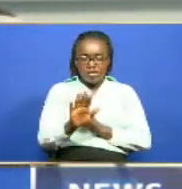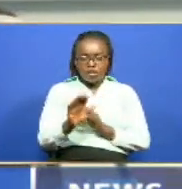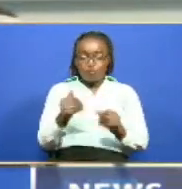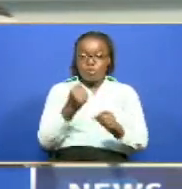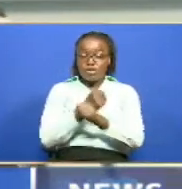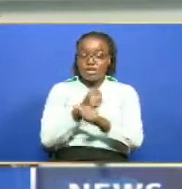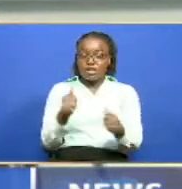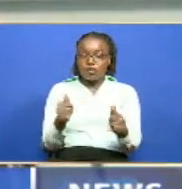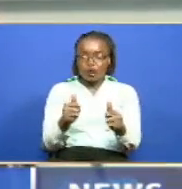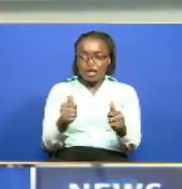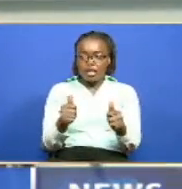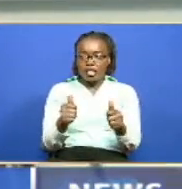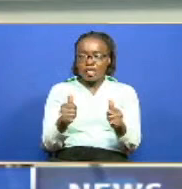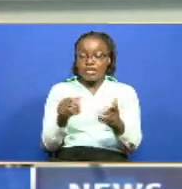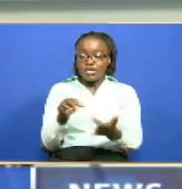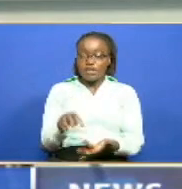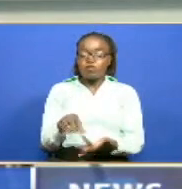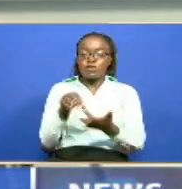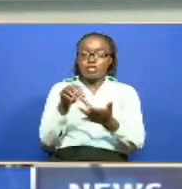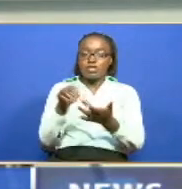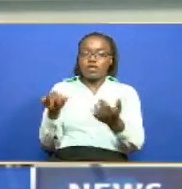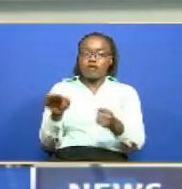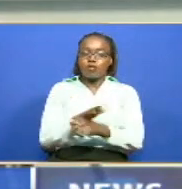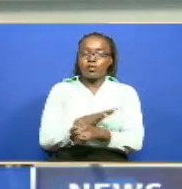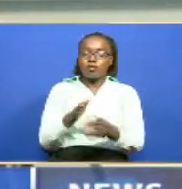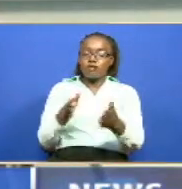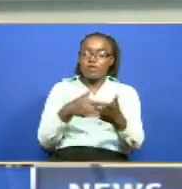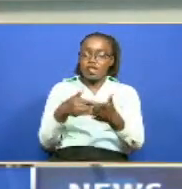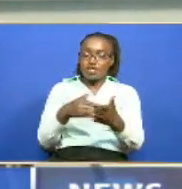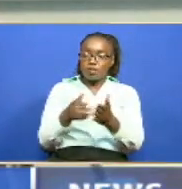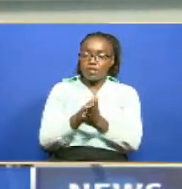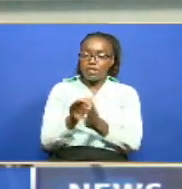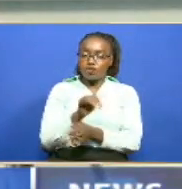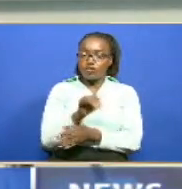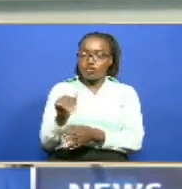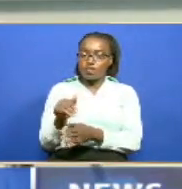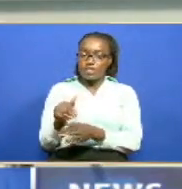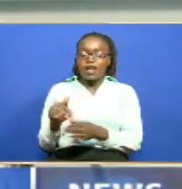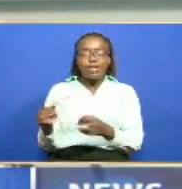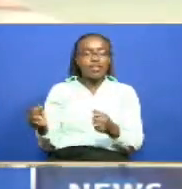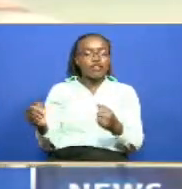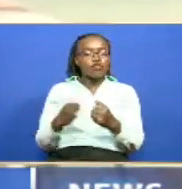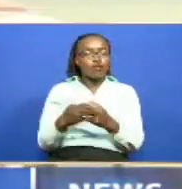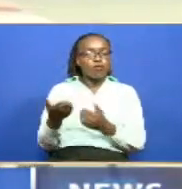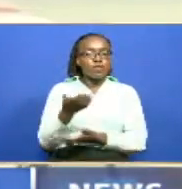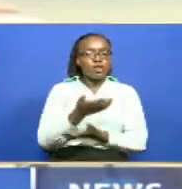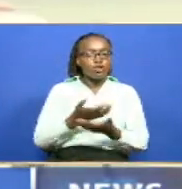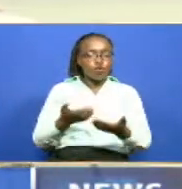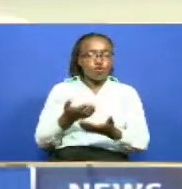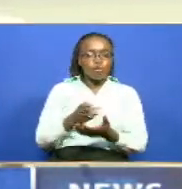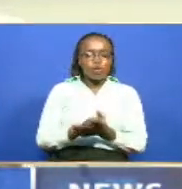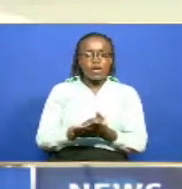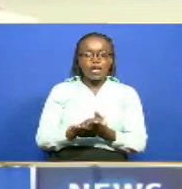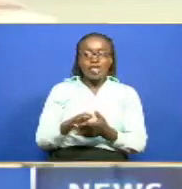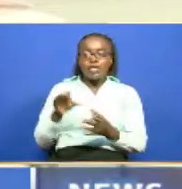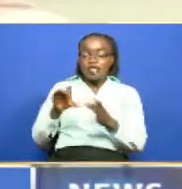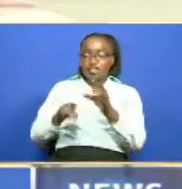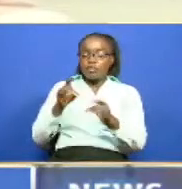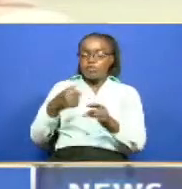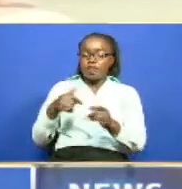protected, particularly the most vulnerable and those in the informal economy. We've taken our samples